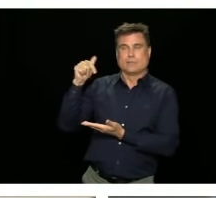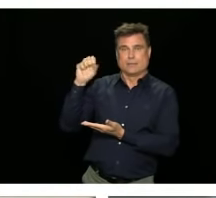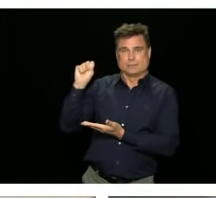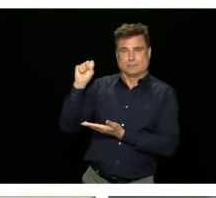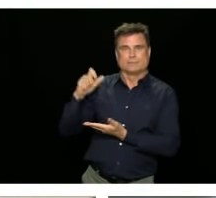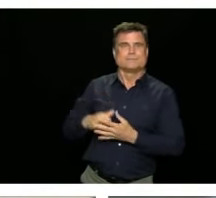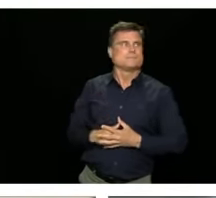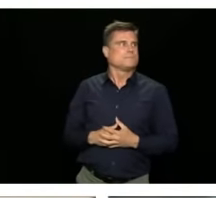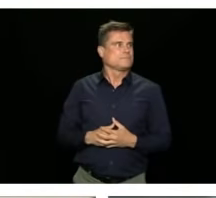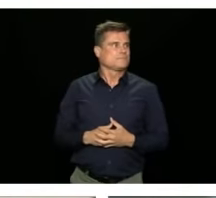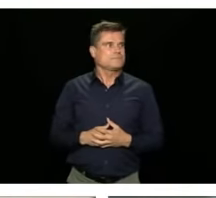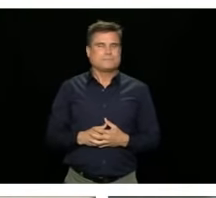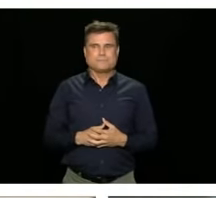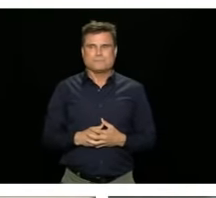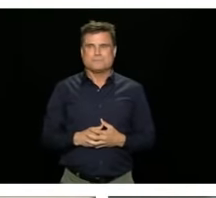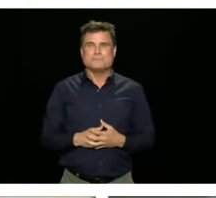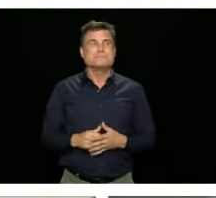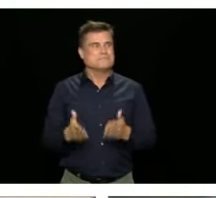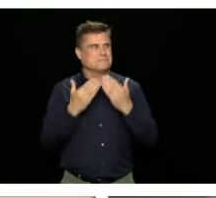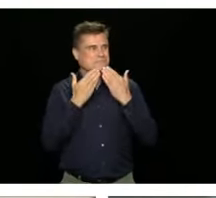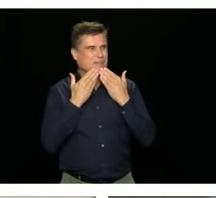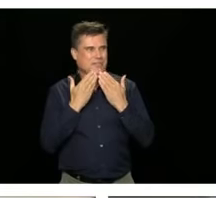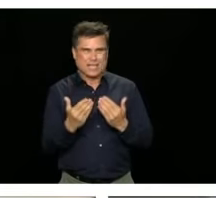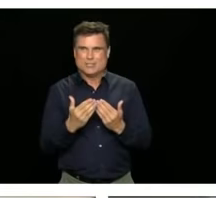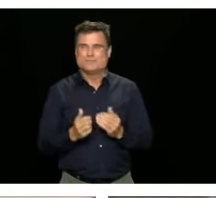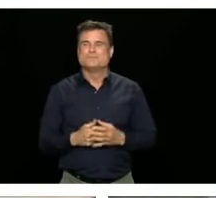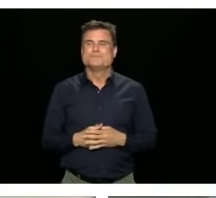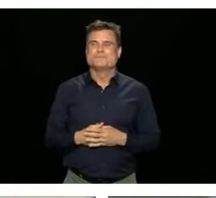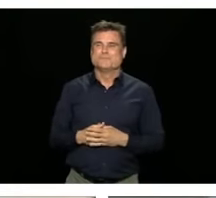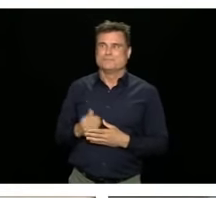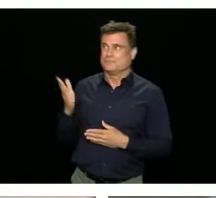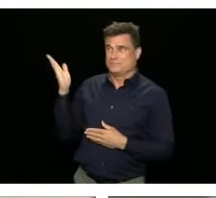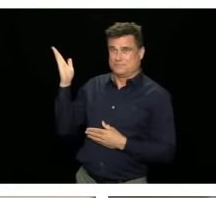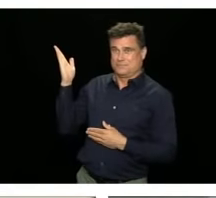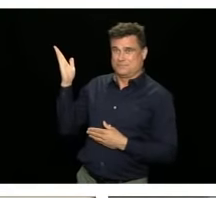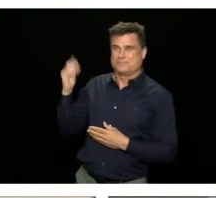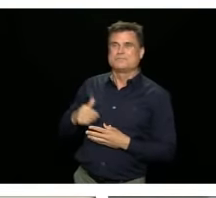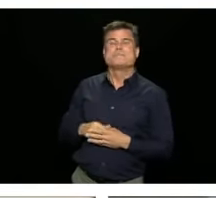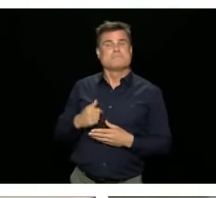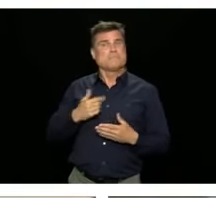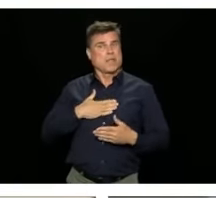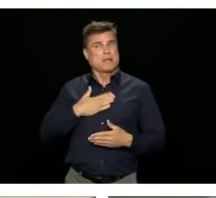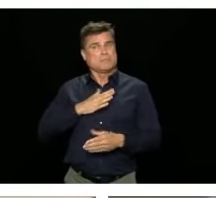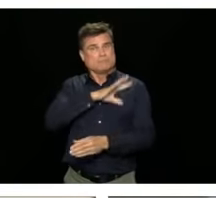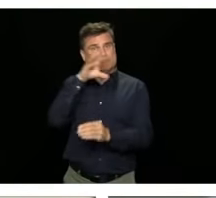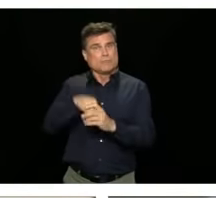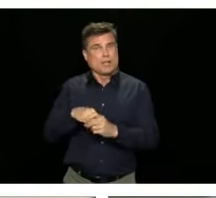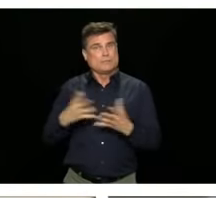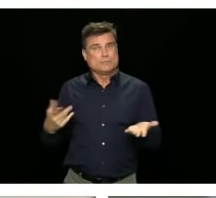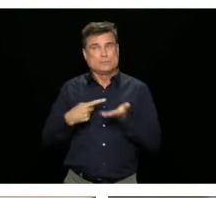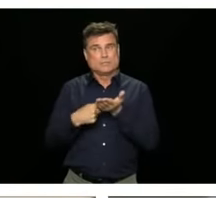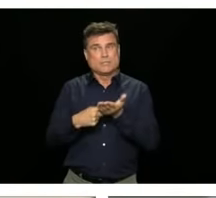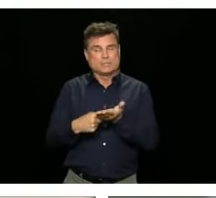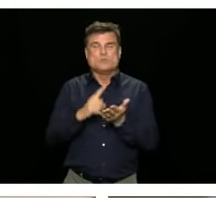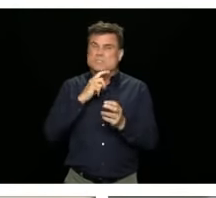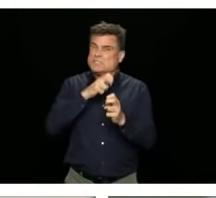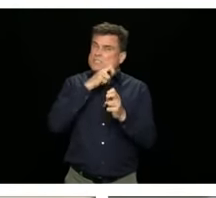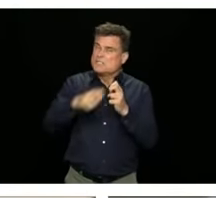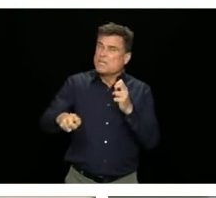what is obviously a difficult topic for everyone, but especially, of course, for those who are affected